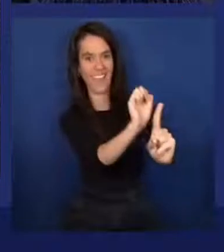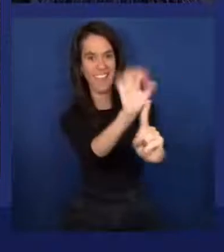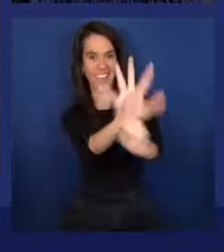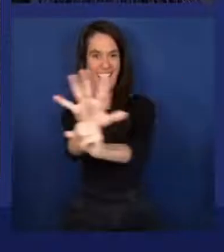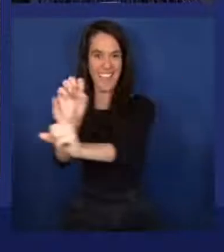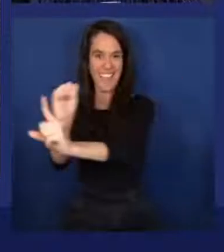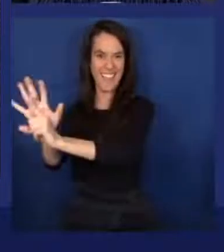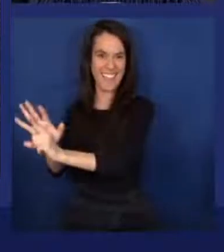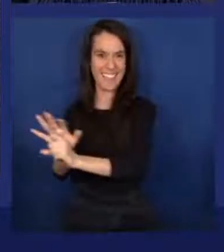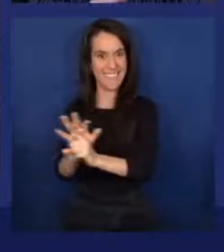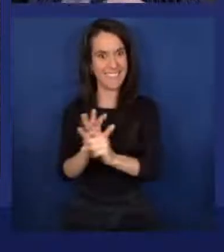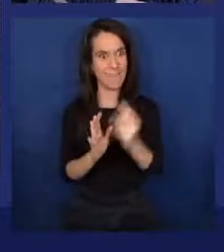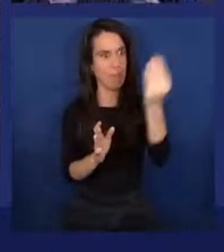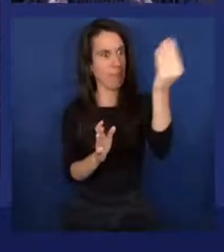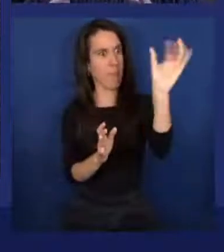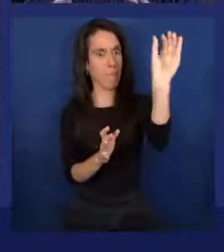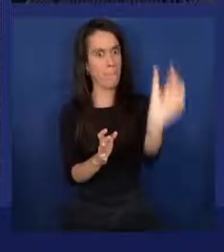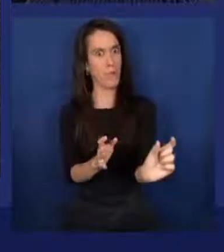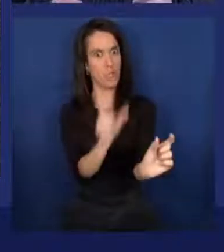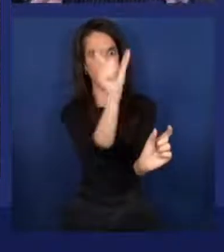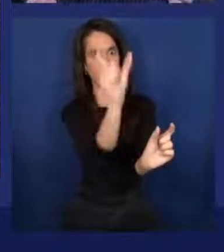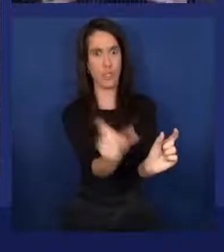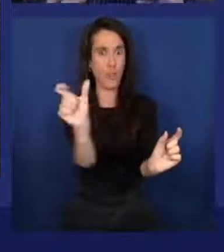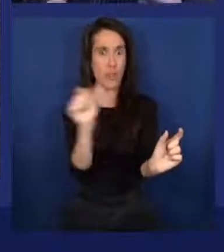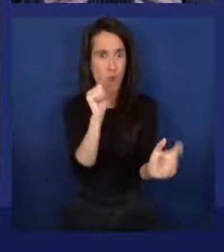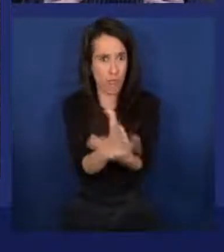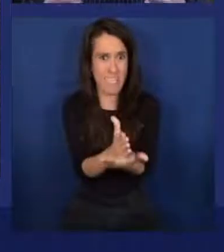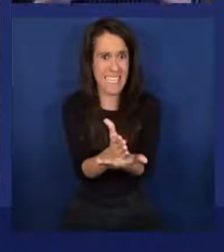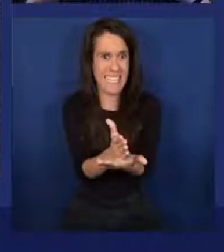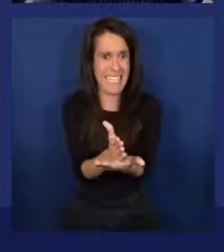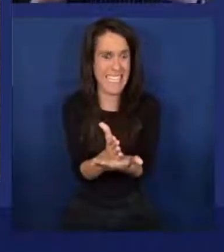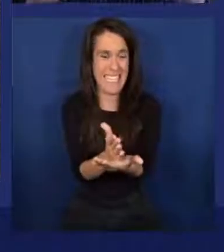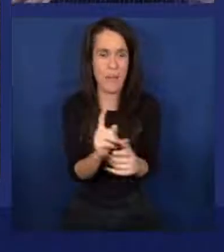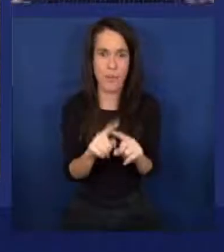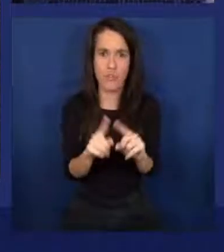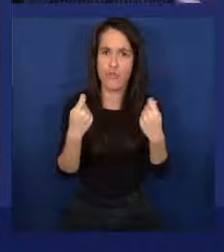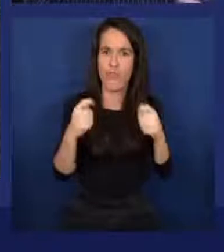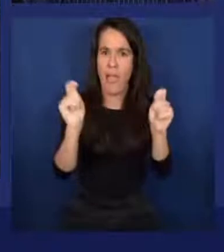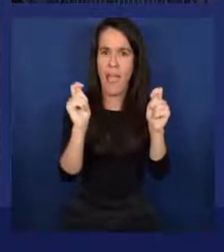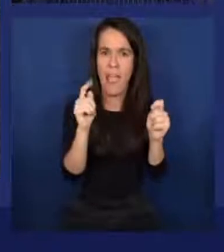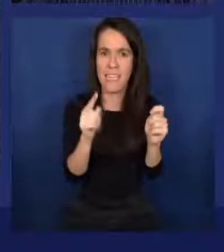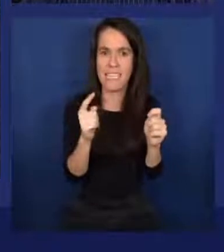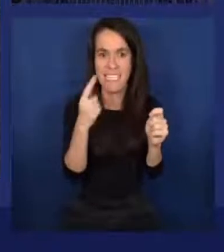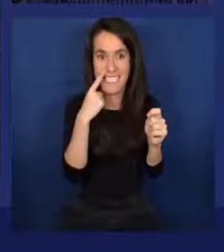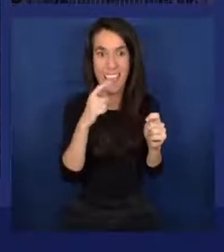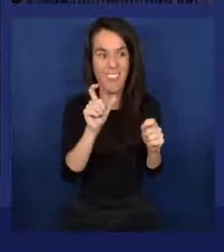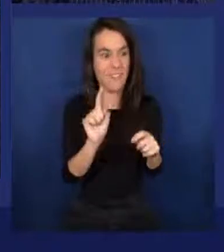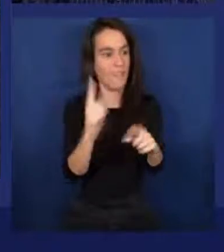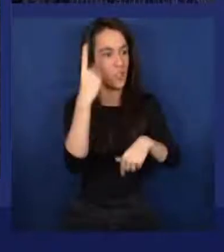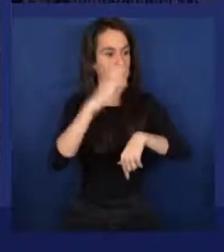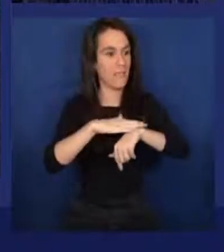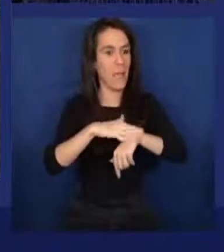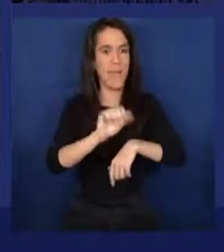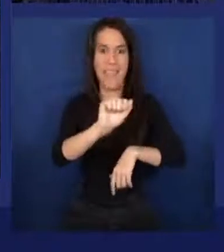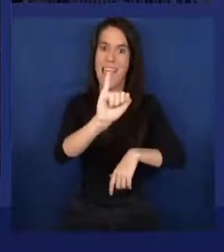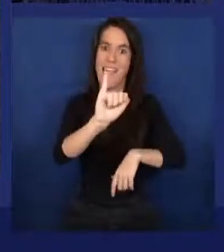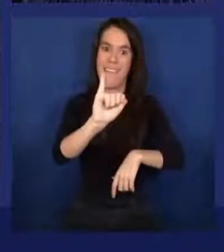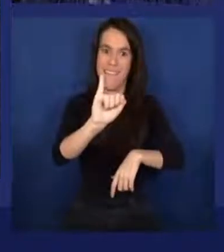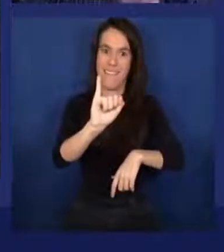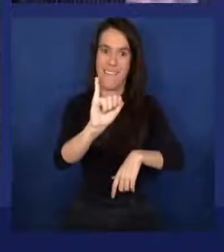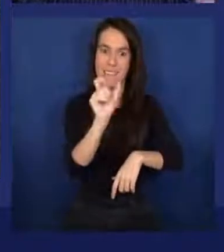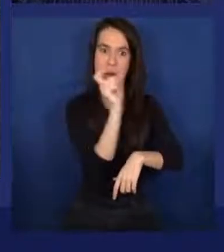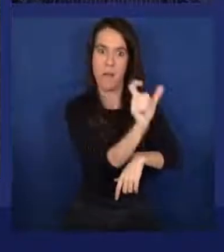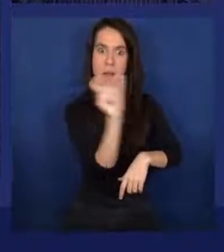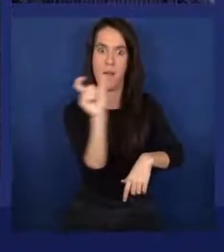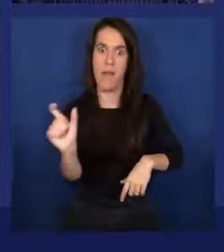not really there. And the ultimate manifestation of this, and really the first time that the phrase artificial intelligence appears in the social conscious,